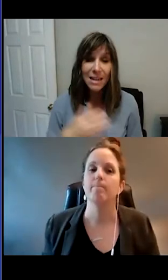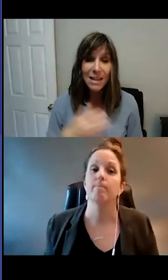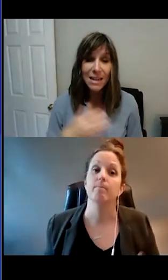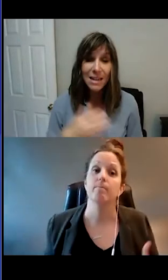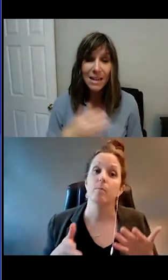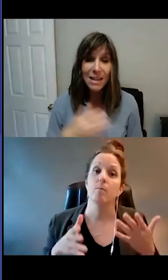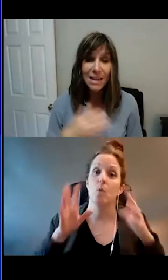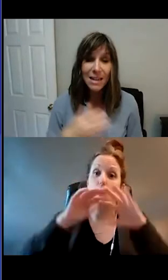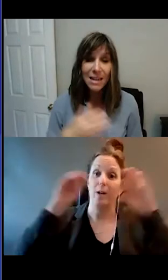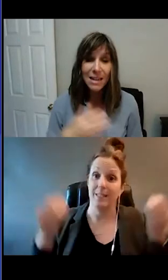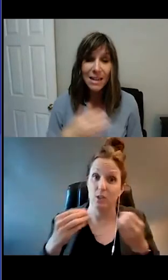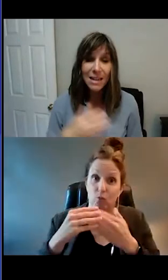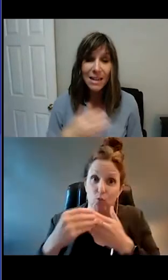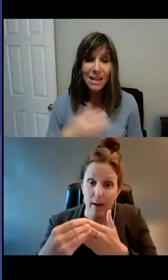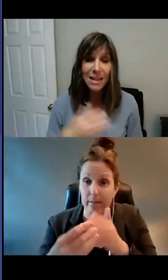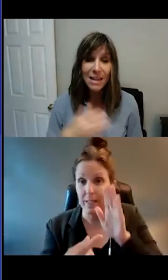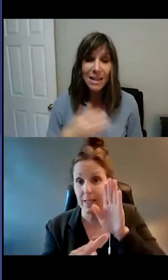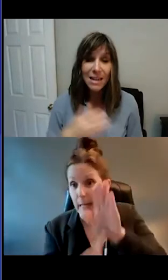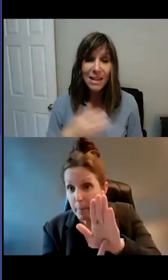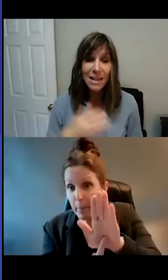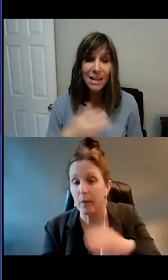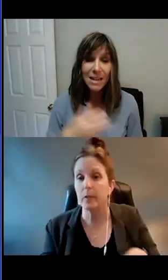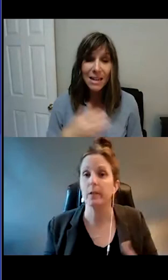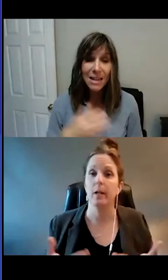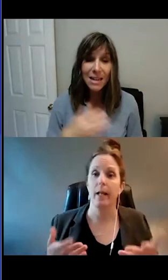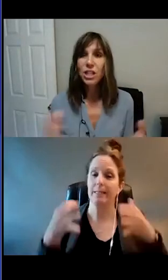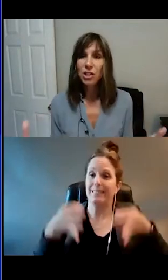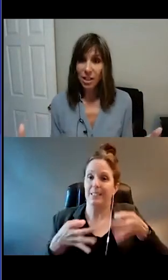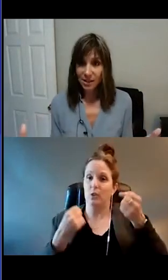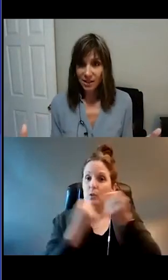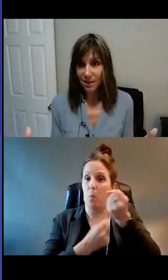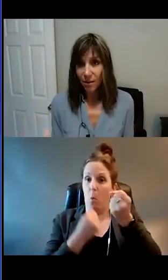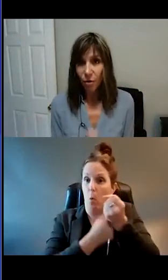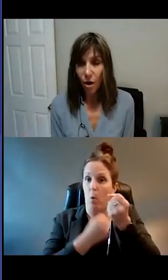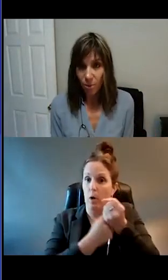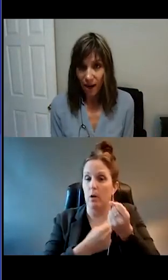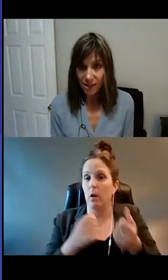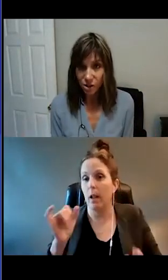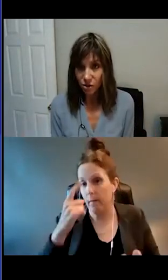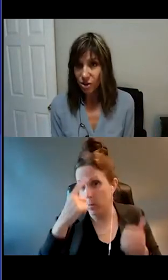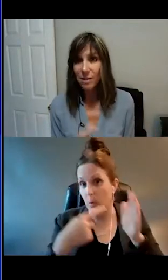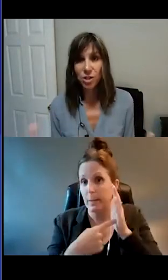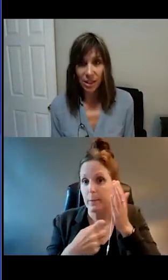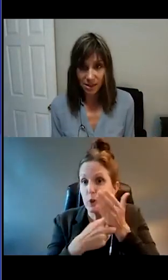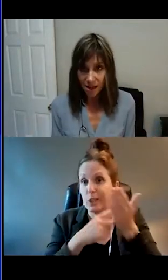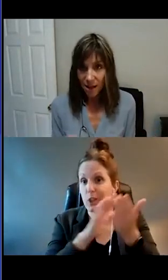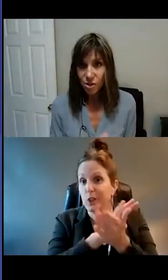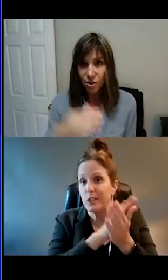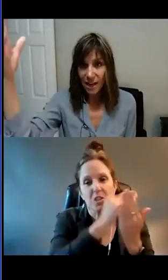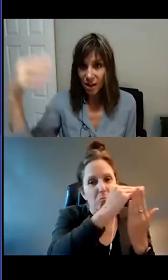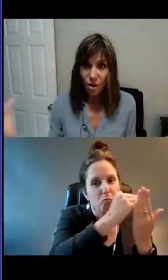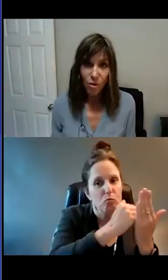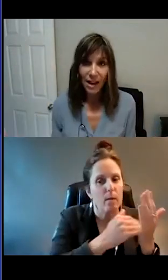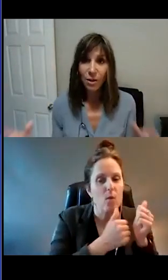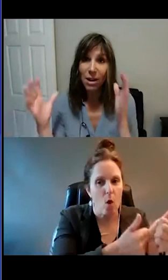improve implementation of a new program are things like decision support tools. So cheat sheets for all practitioners, tip sheets,